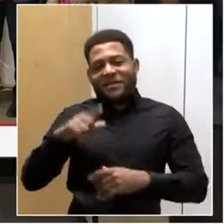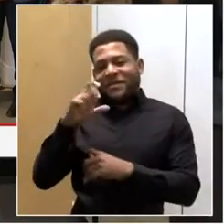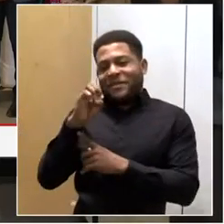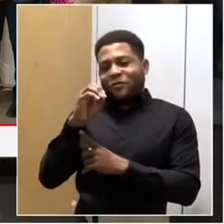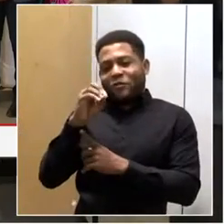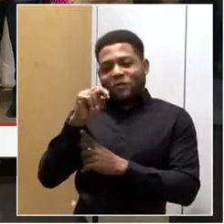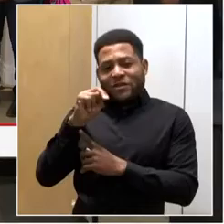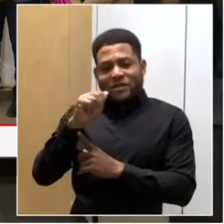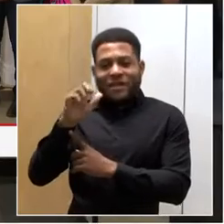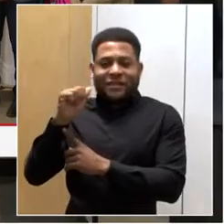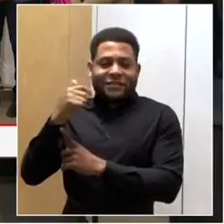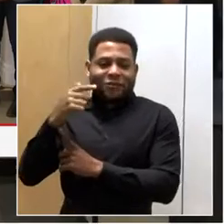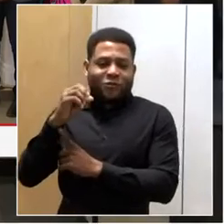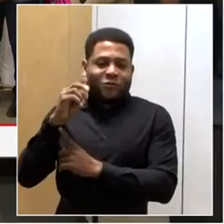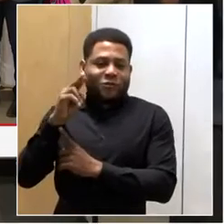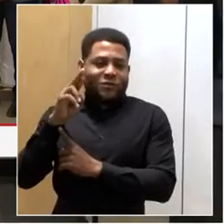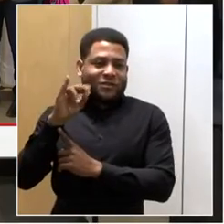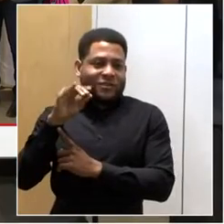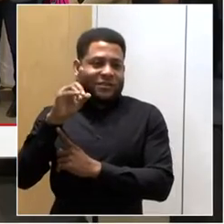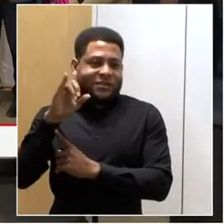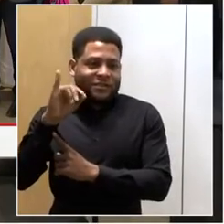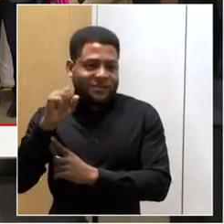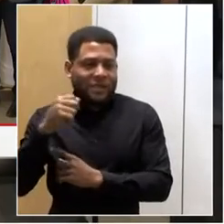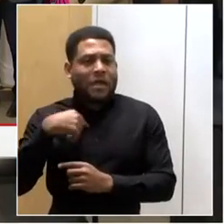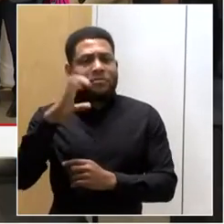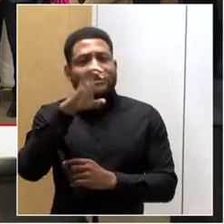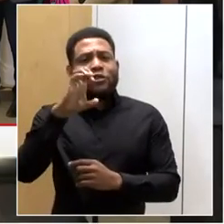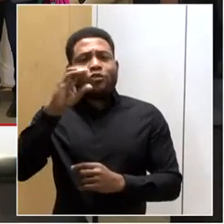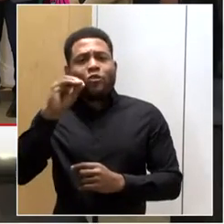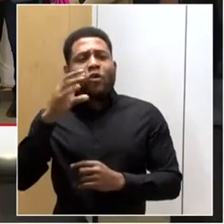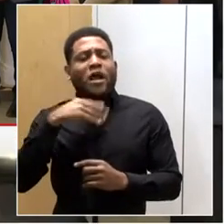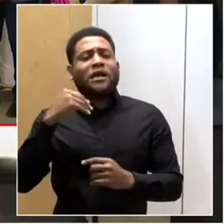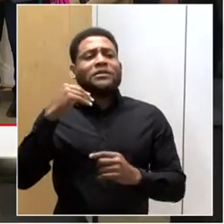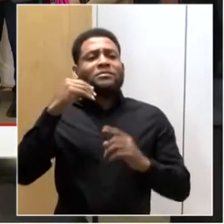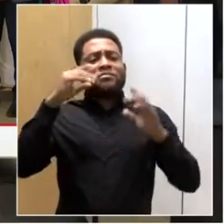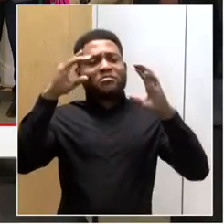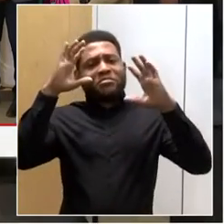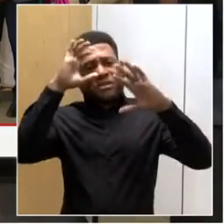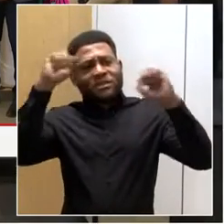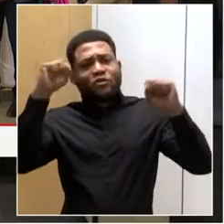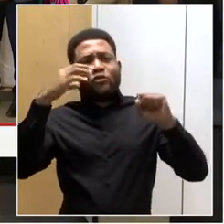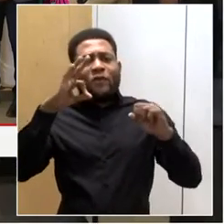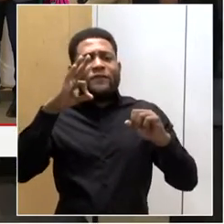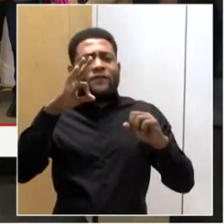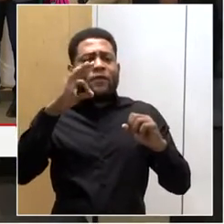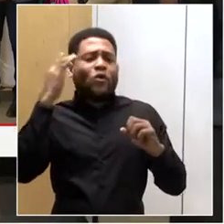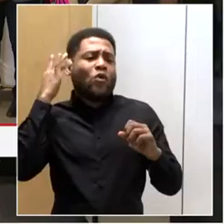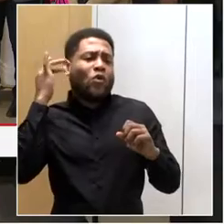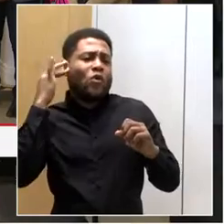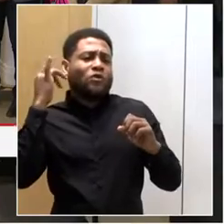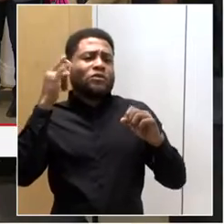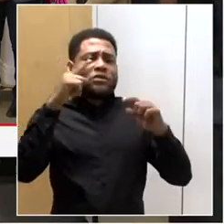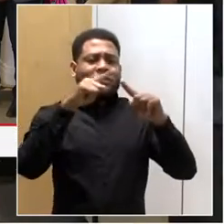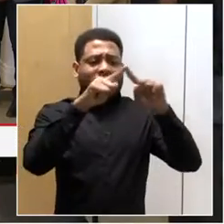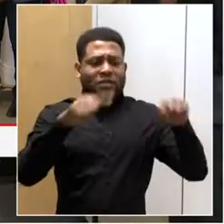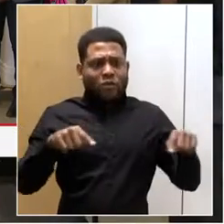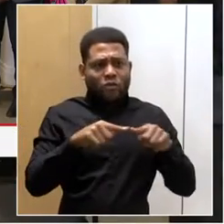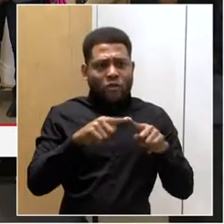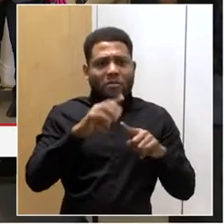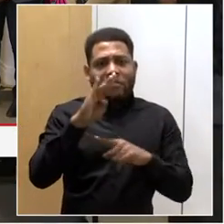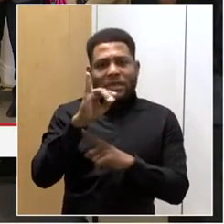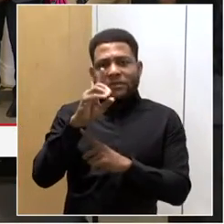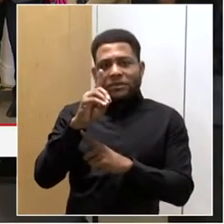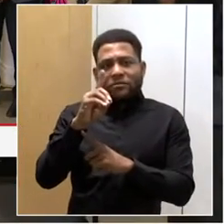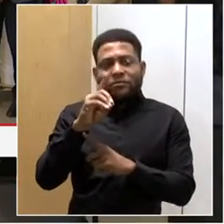Bid, and we are thrilled to work with Julianne, Blake Real Estate, and the Department of Buildings